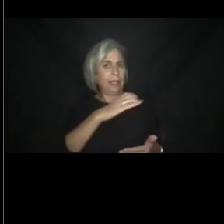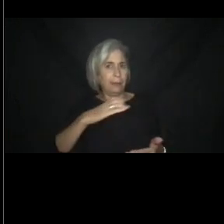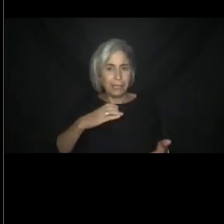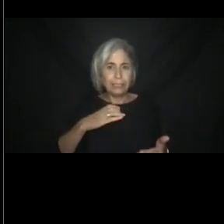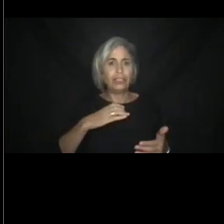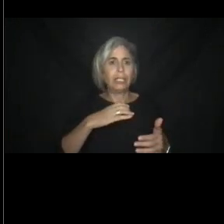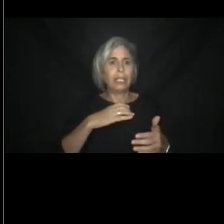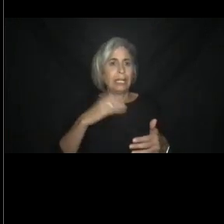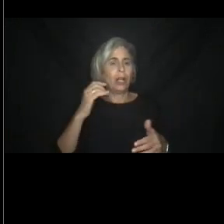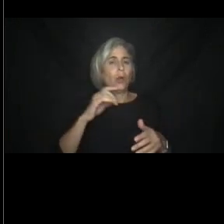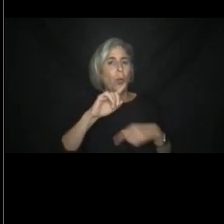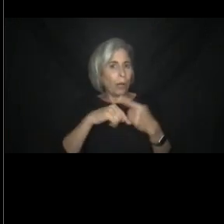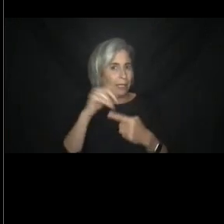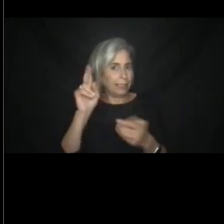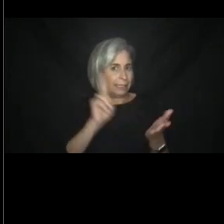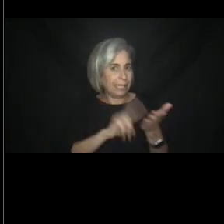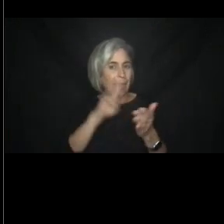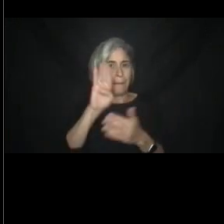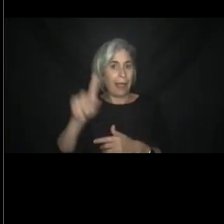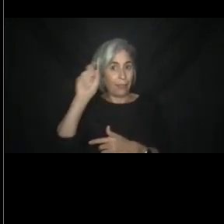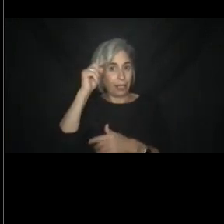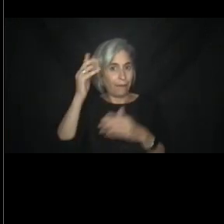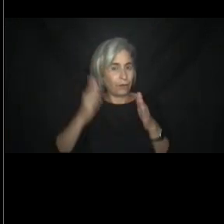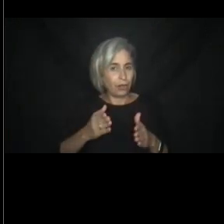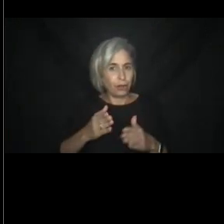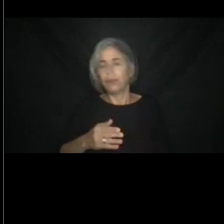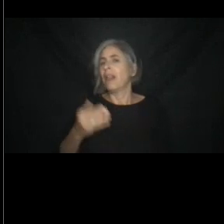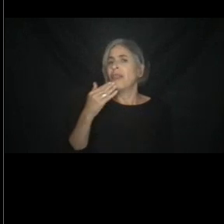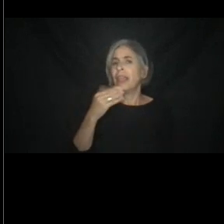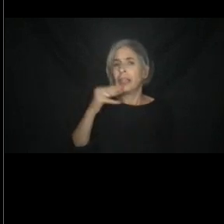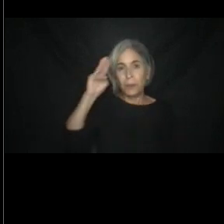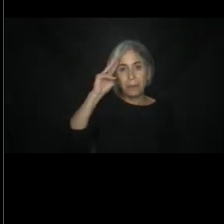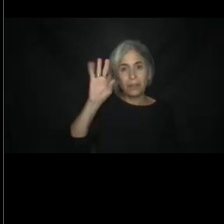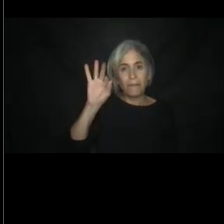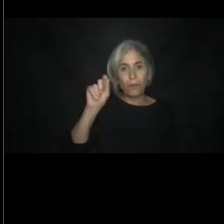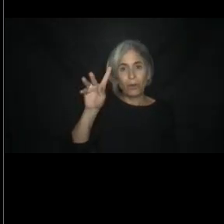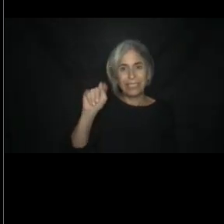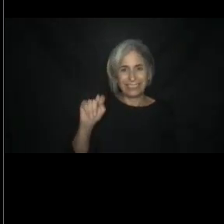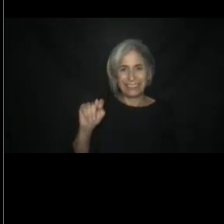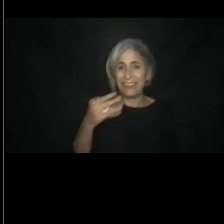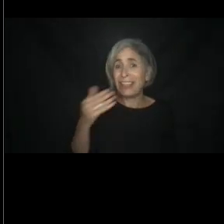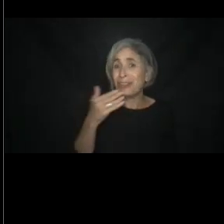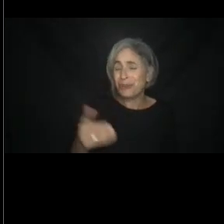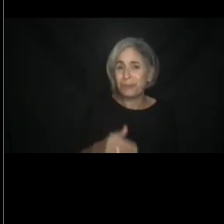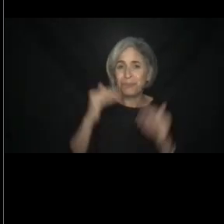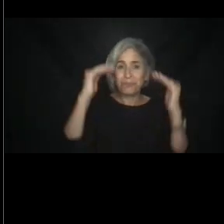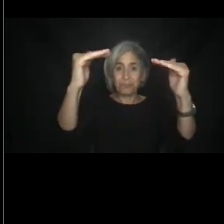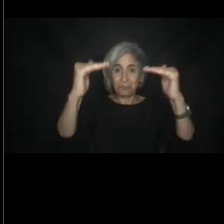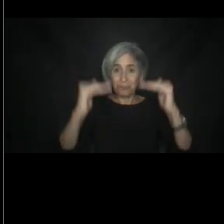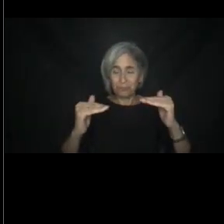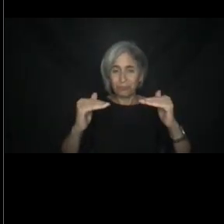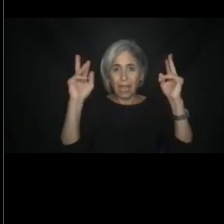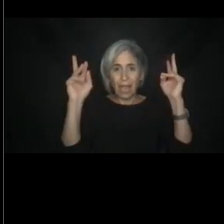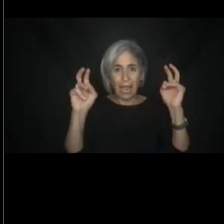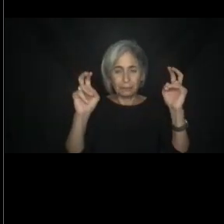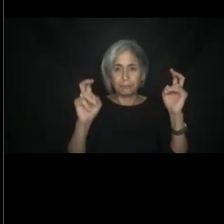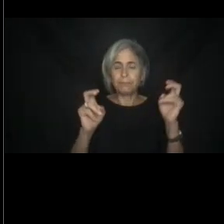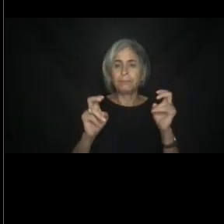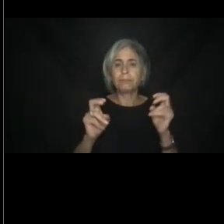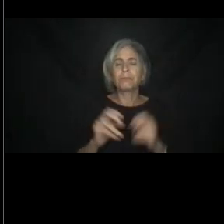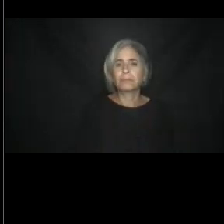they get signed by the governor. Sounds good. Thank you so much, Mr. Forrest. Pleasure. Moving on to the next item on the agenda, that would